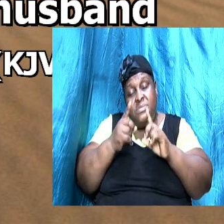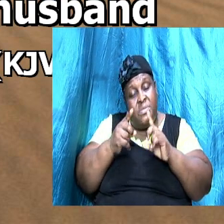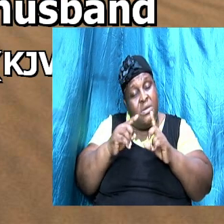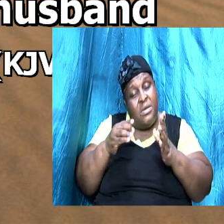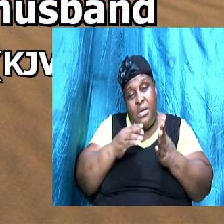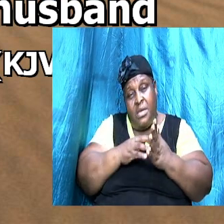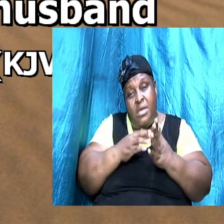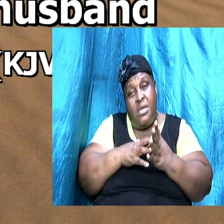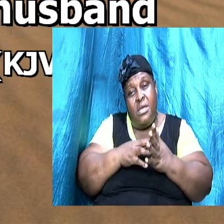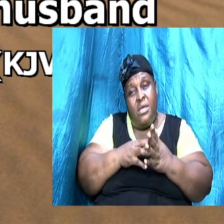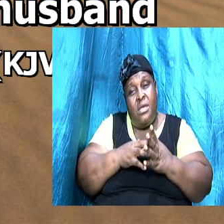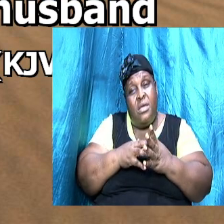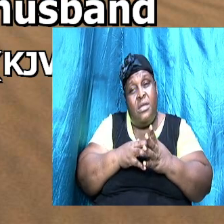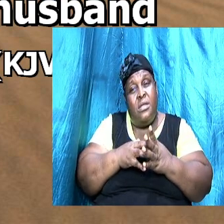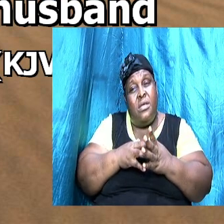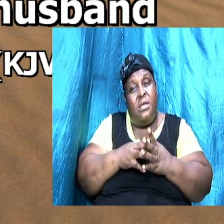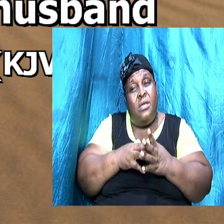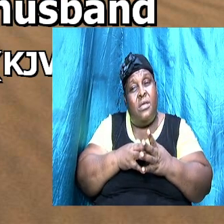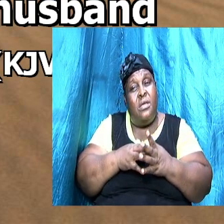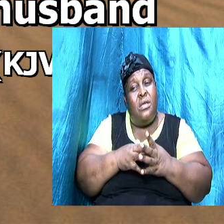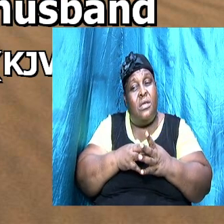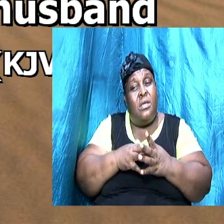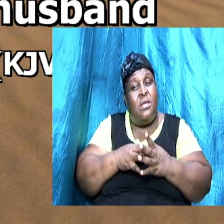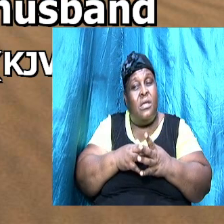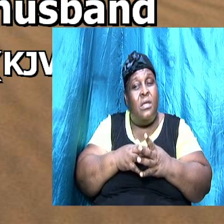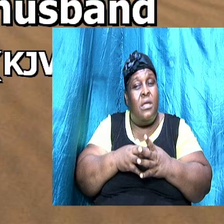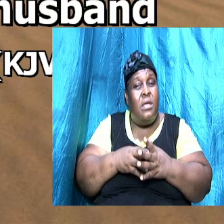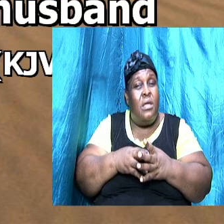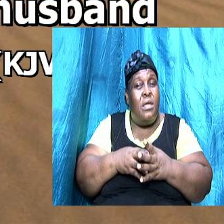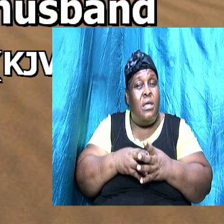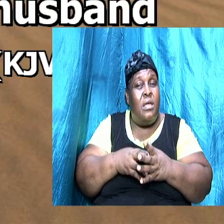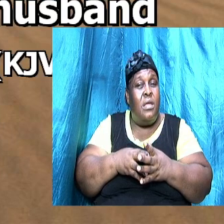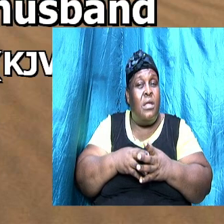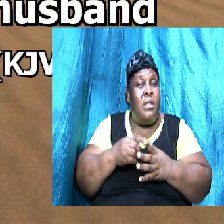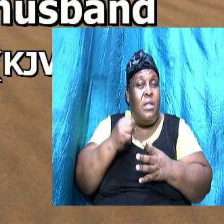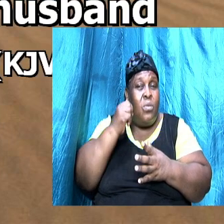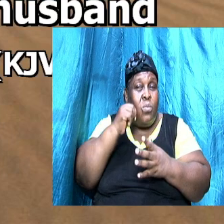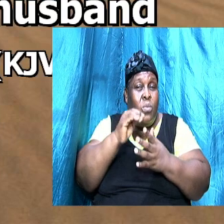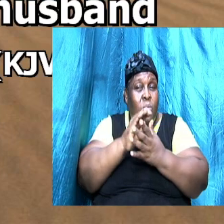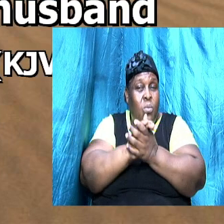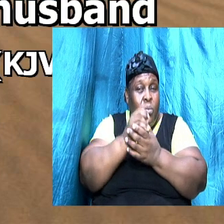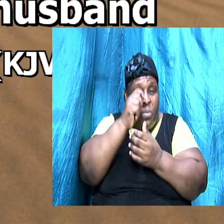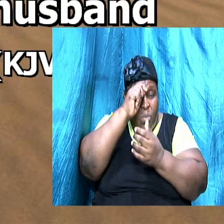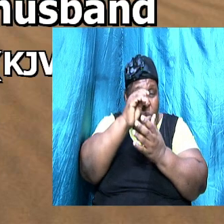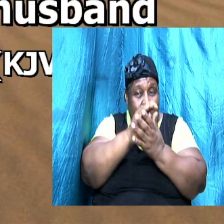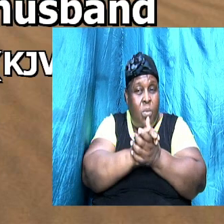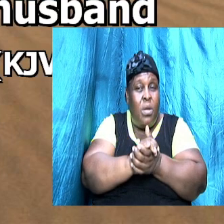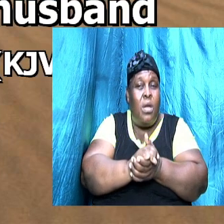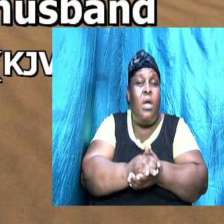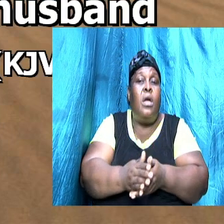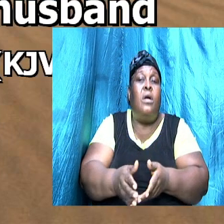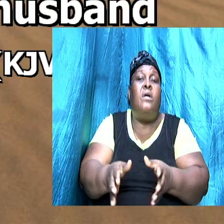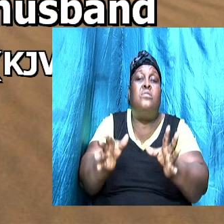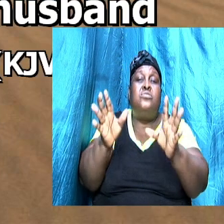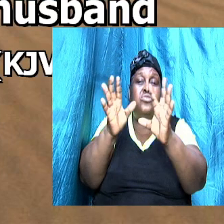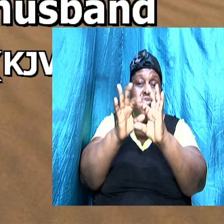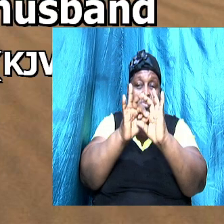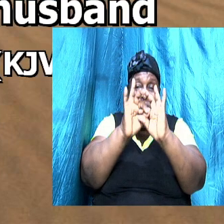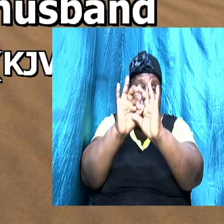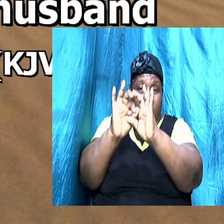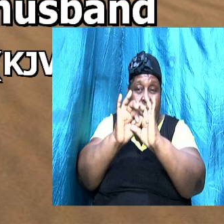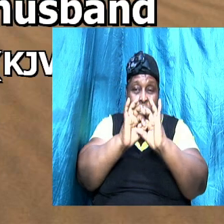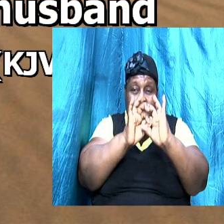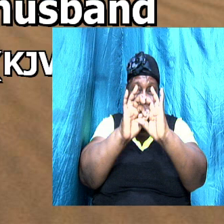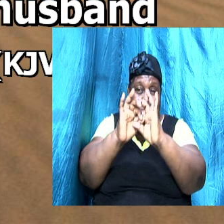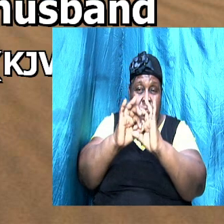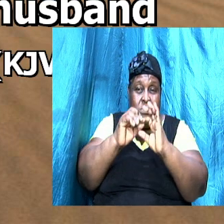be reconciled to the husband. In other words, let them come back together. Yes? Let them come back